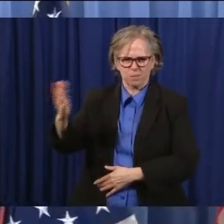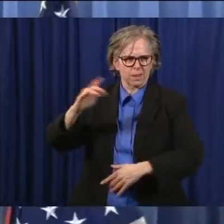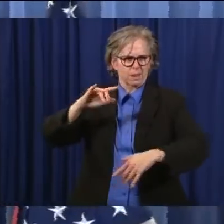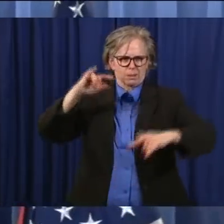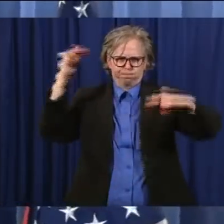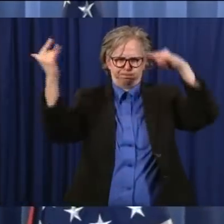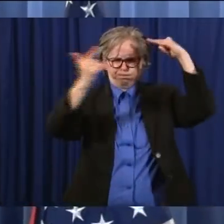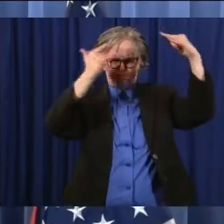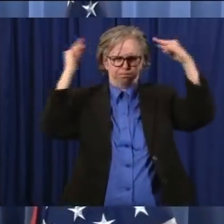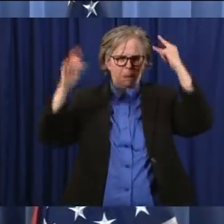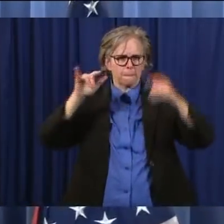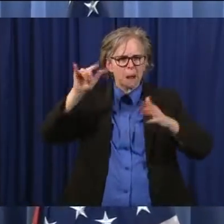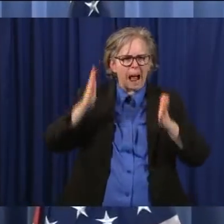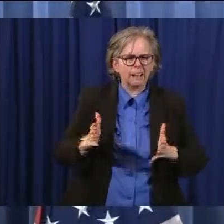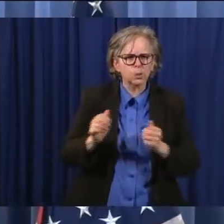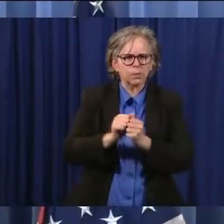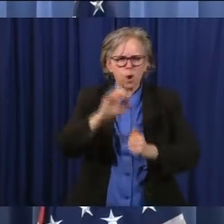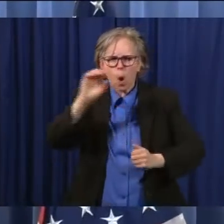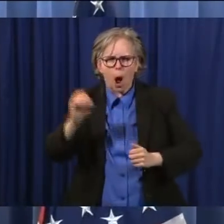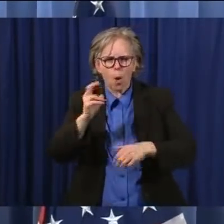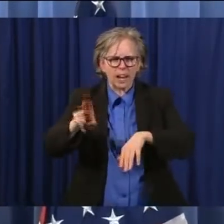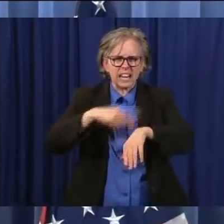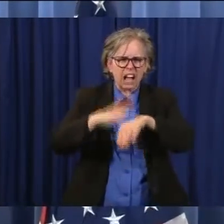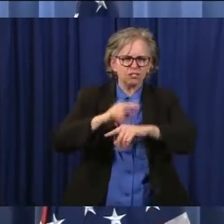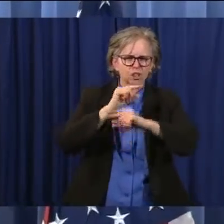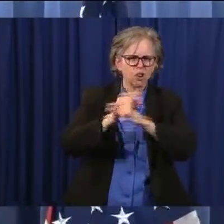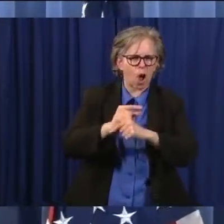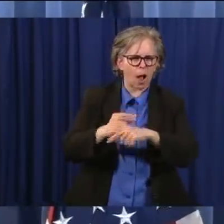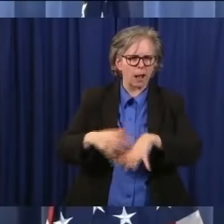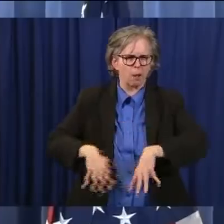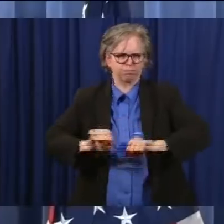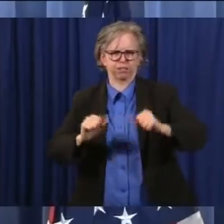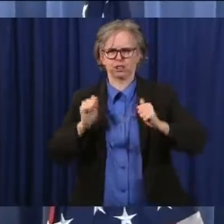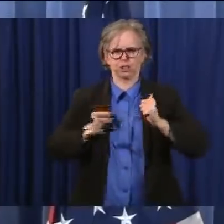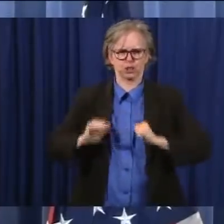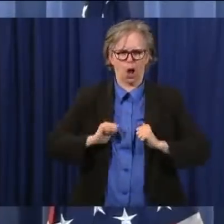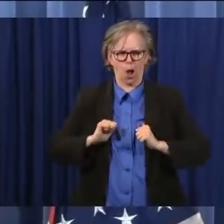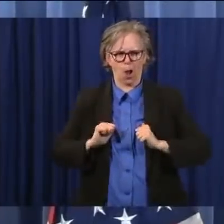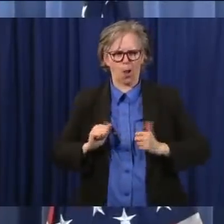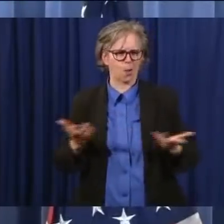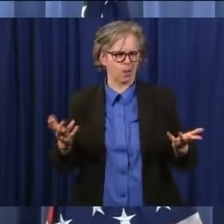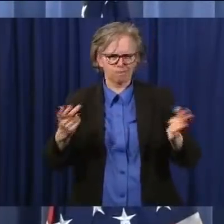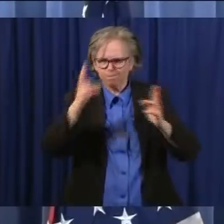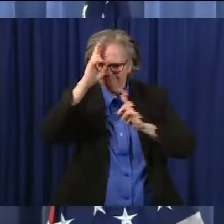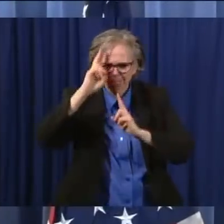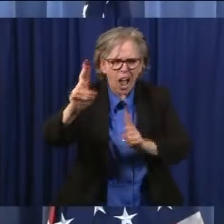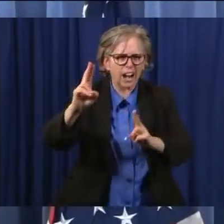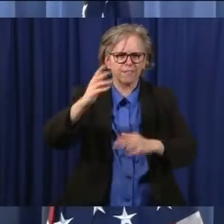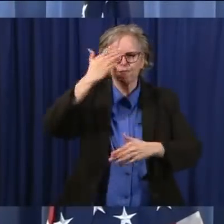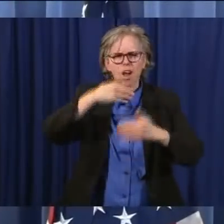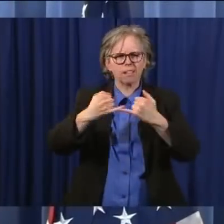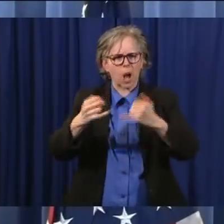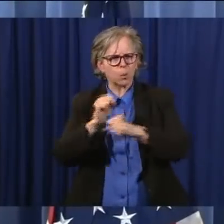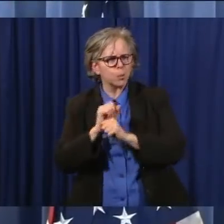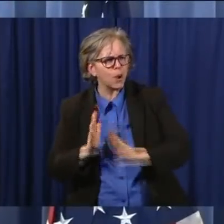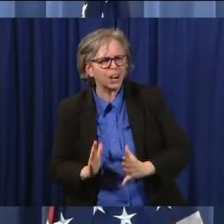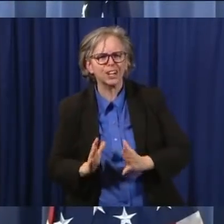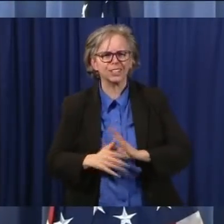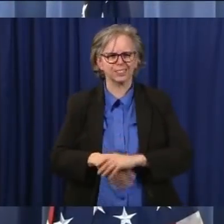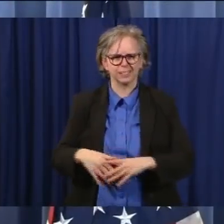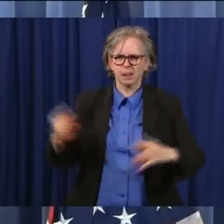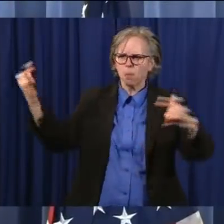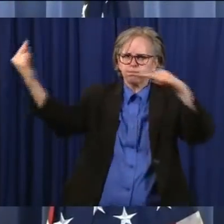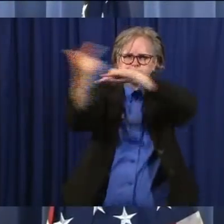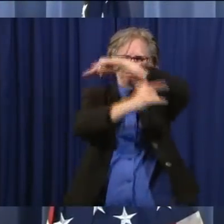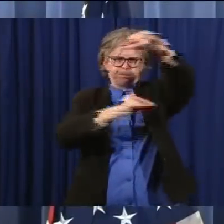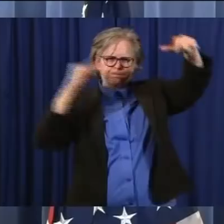Pilots with Ohio's National Guard put on quite a show in the sky, saluting workers of the front line of the pandemic. They flew over many of the